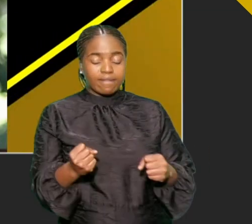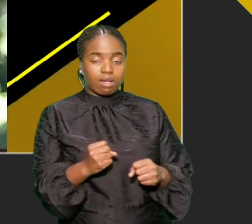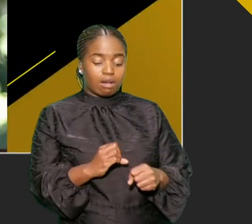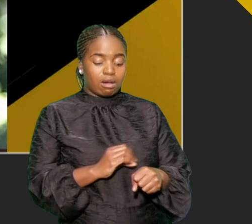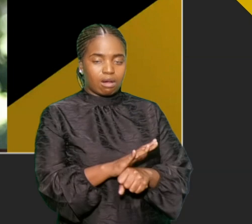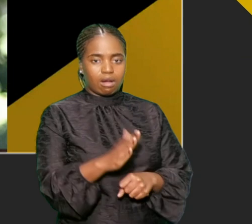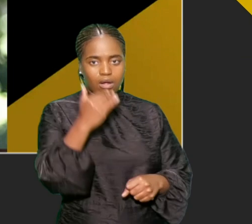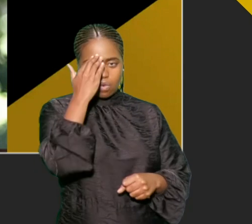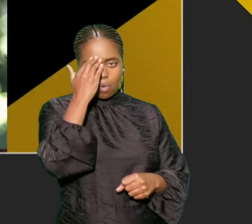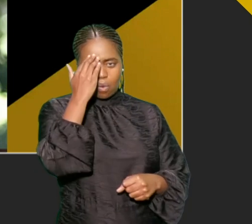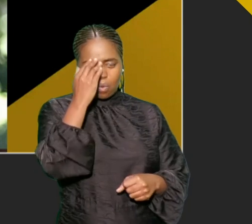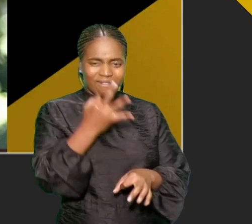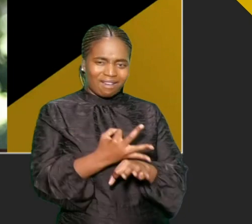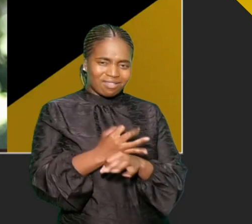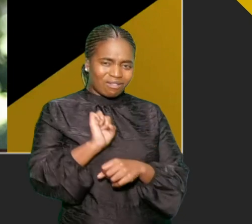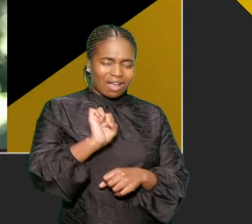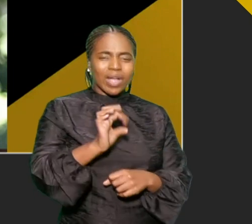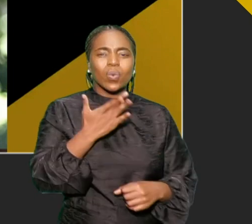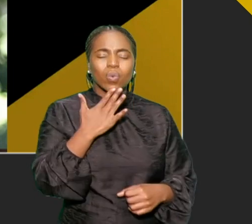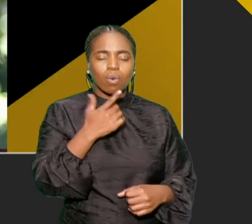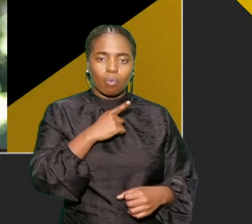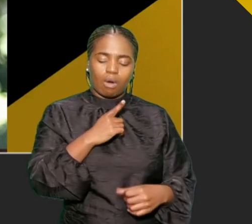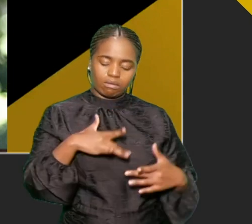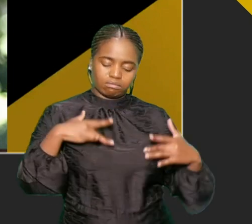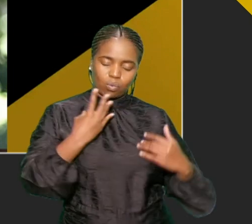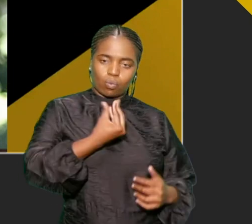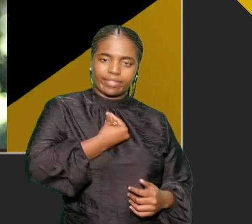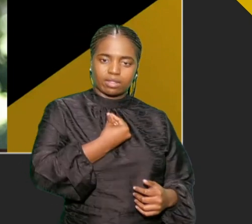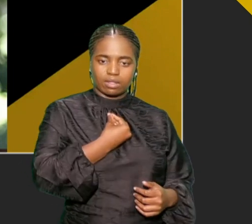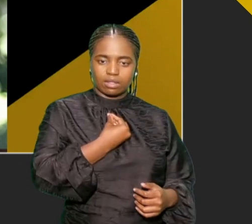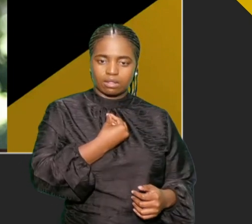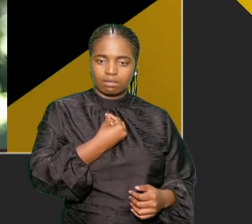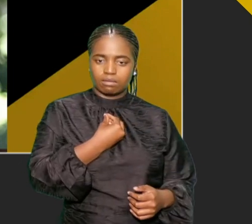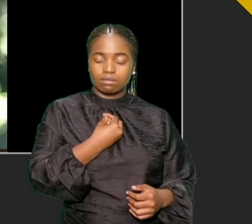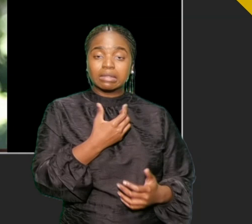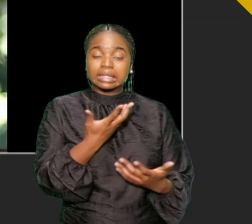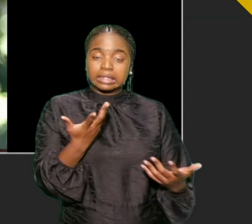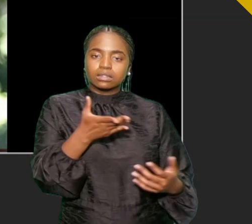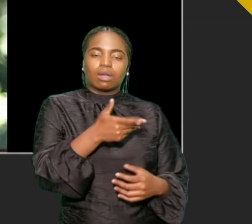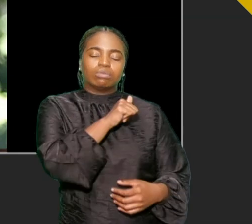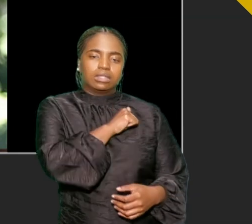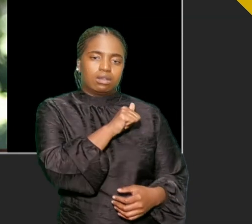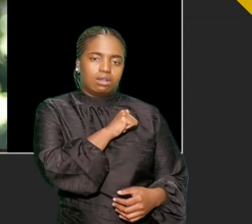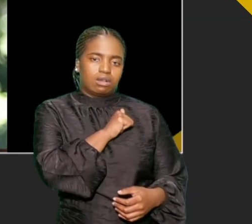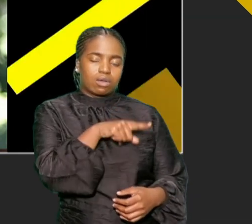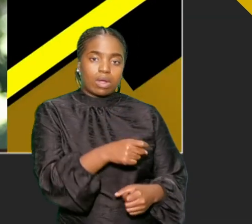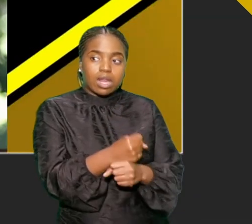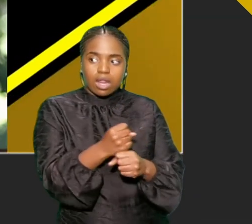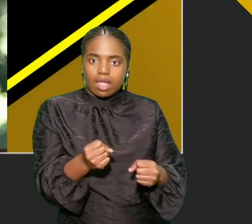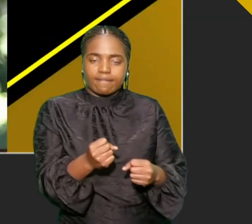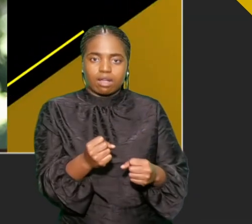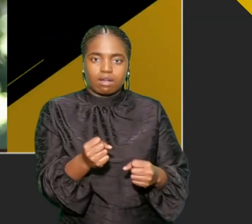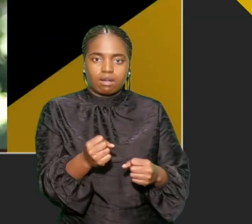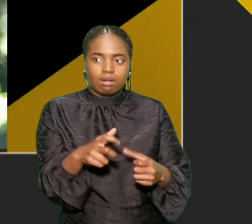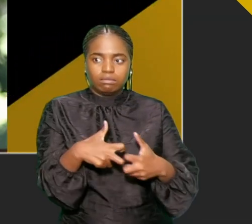She doesn't really, really know her father because she's been staying with me. So I must say, in that sense, I was fortunate that she didn't face